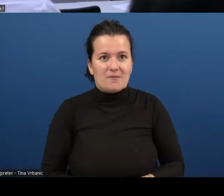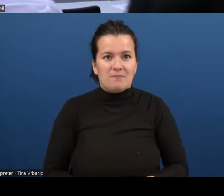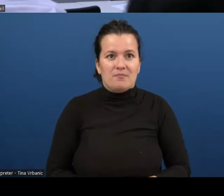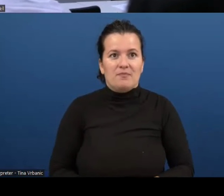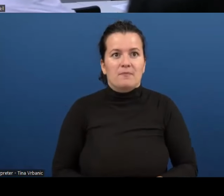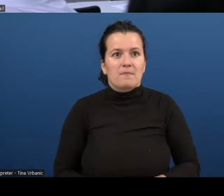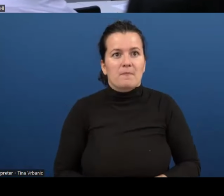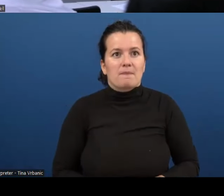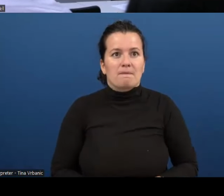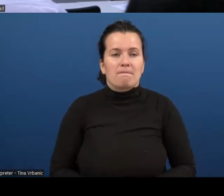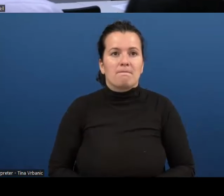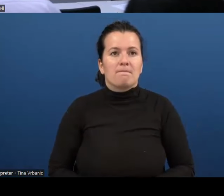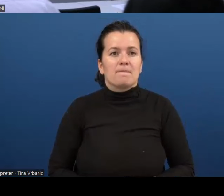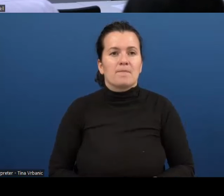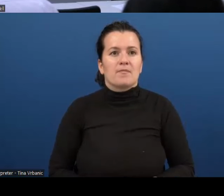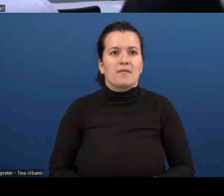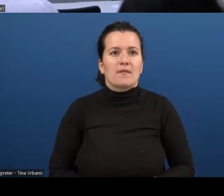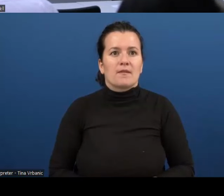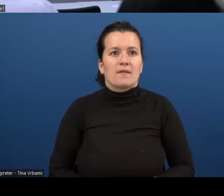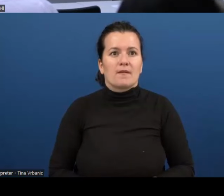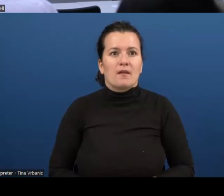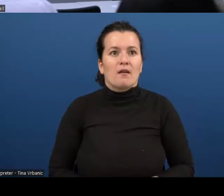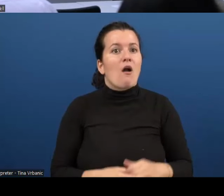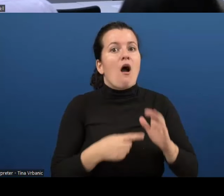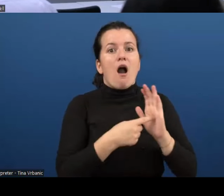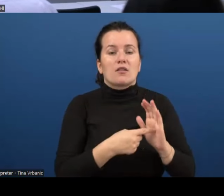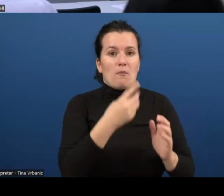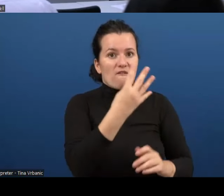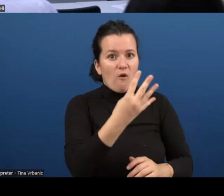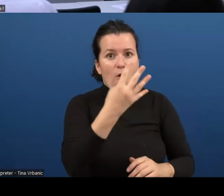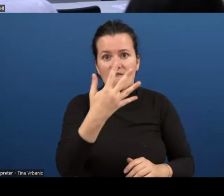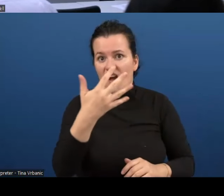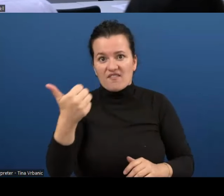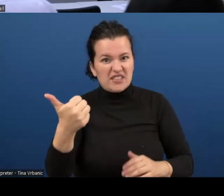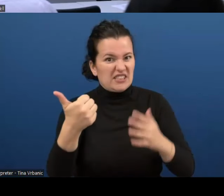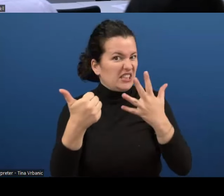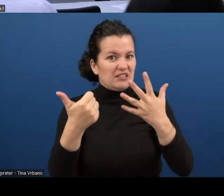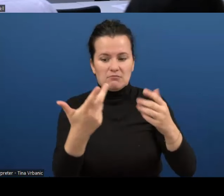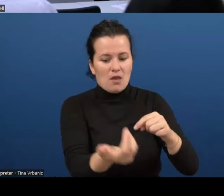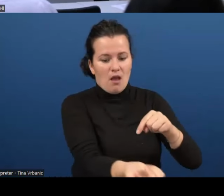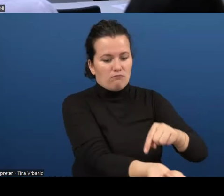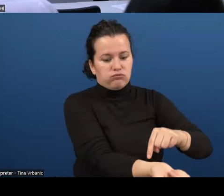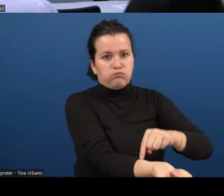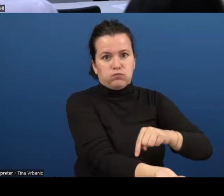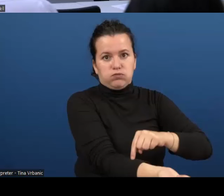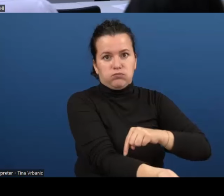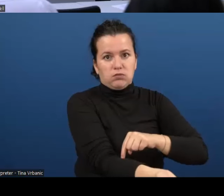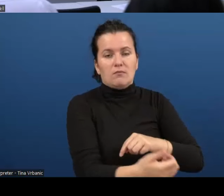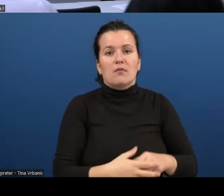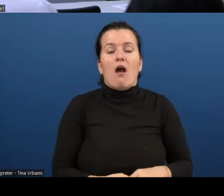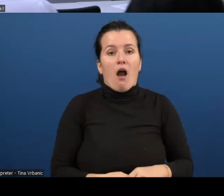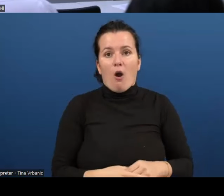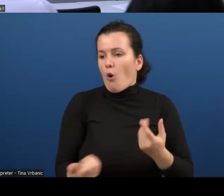feels like a rabbit hopping over your arm. So that's why they call it the cutaneous rabbit illusion.